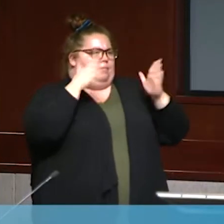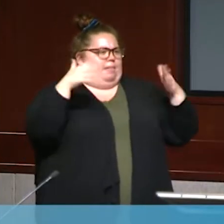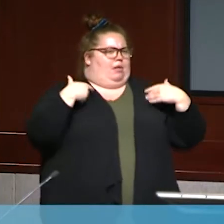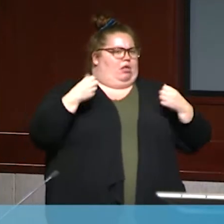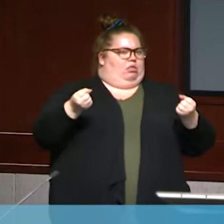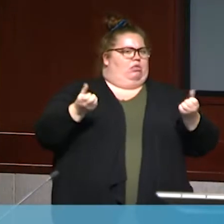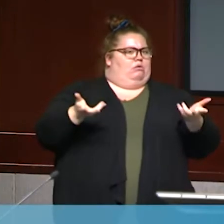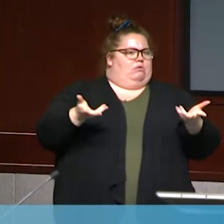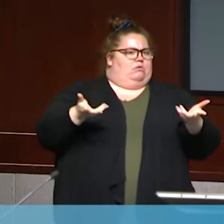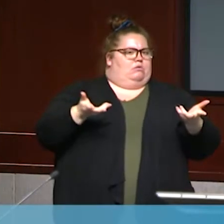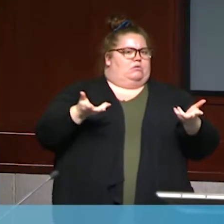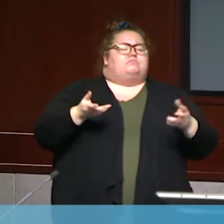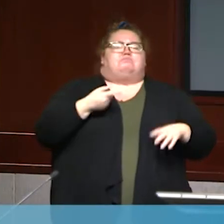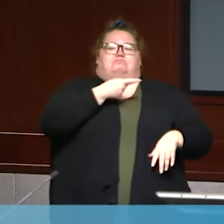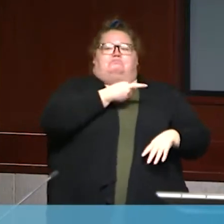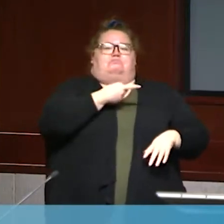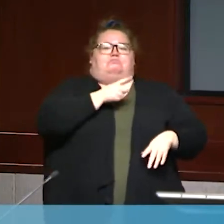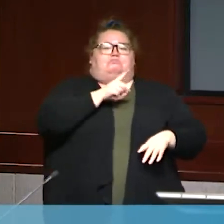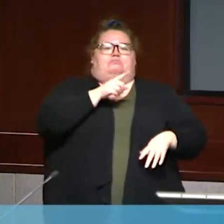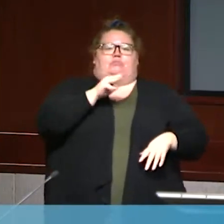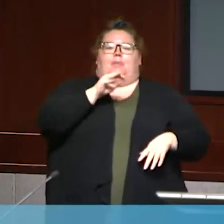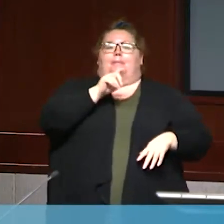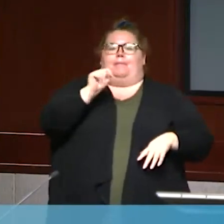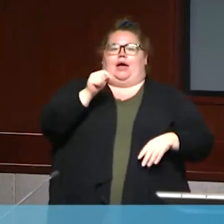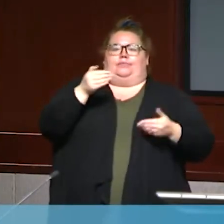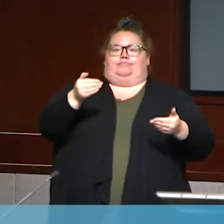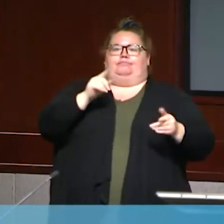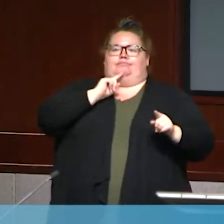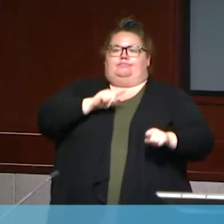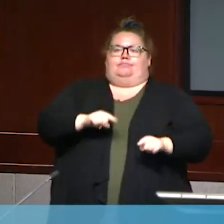So that's a question for our public health director. Let me have him answer that.